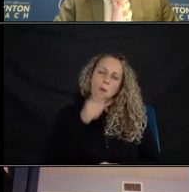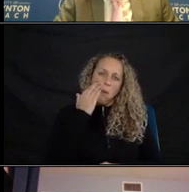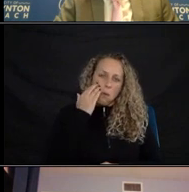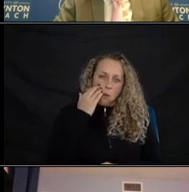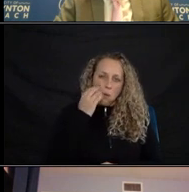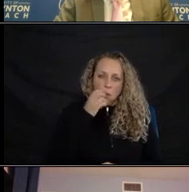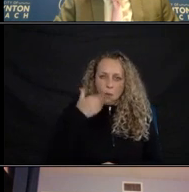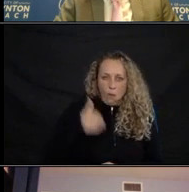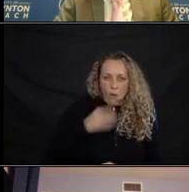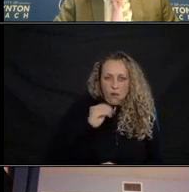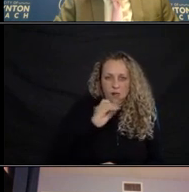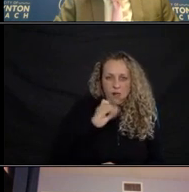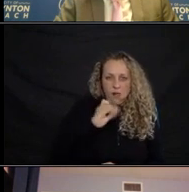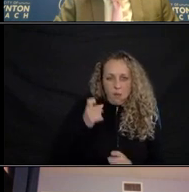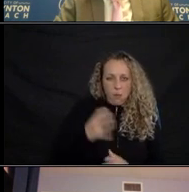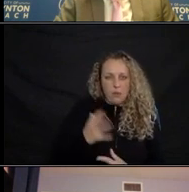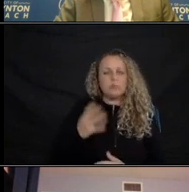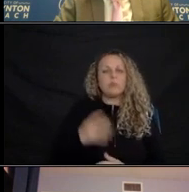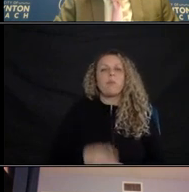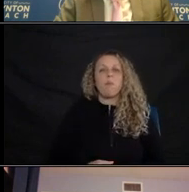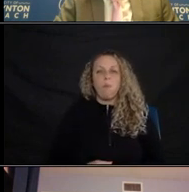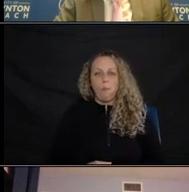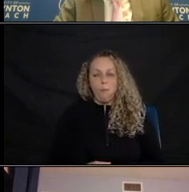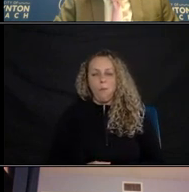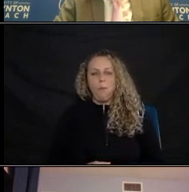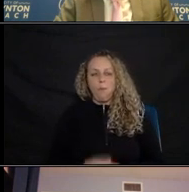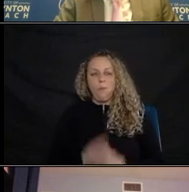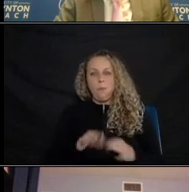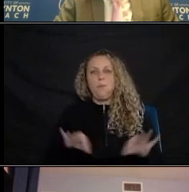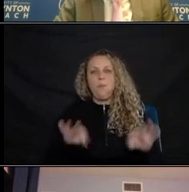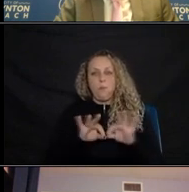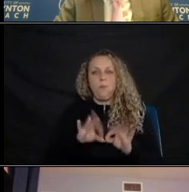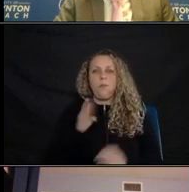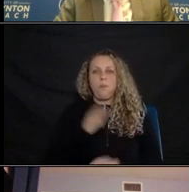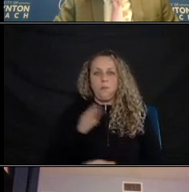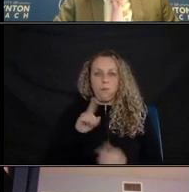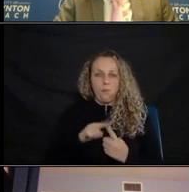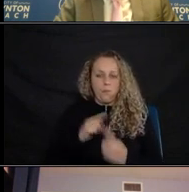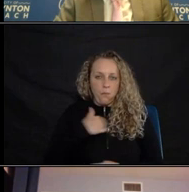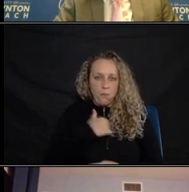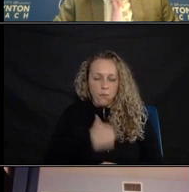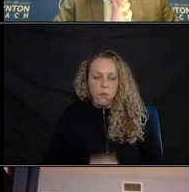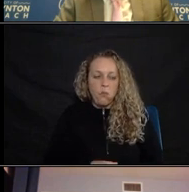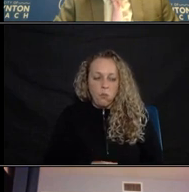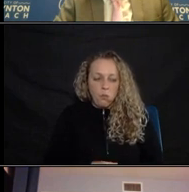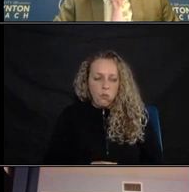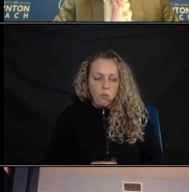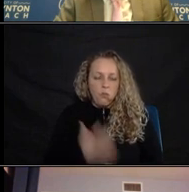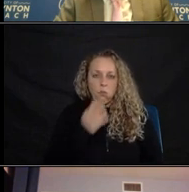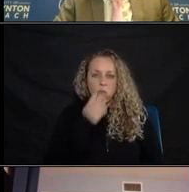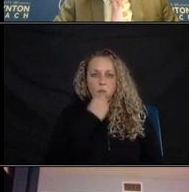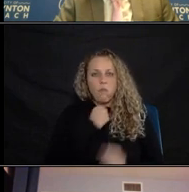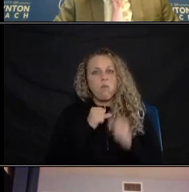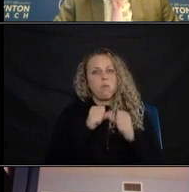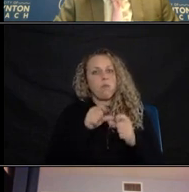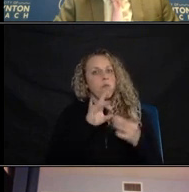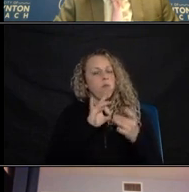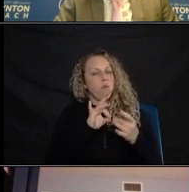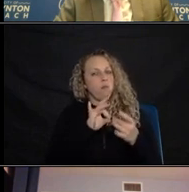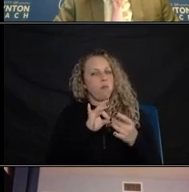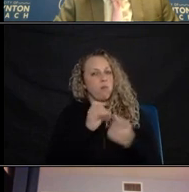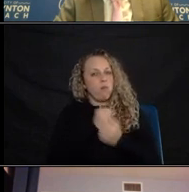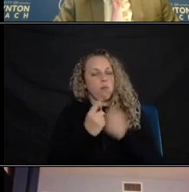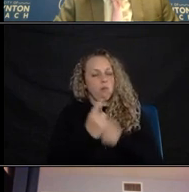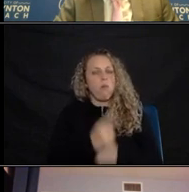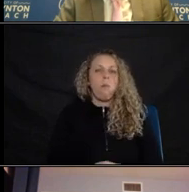Centennial Management was and how important the city of Boynton Beach is to us. And we'd like to continue that relationship with